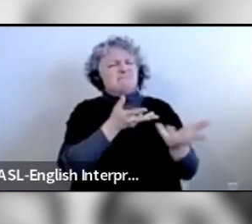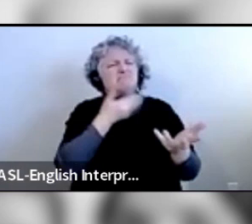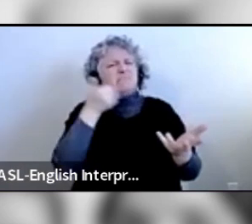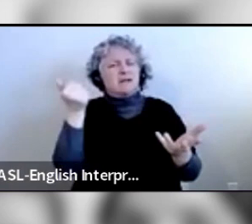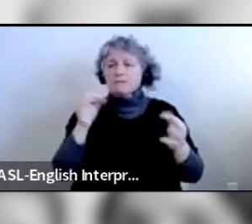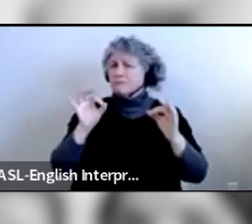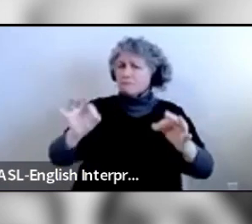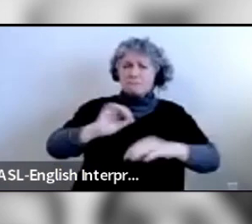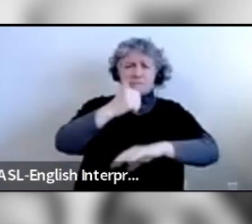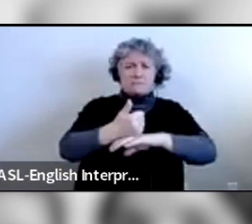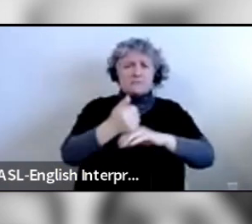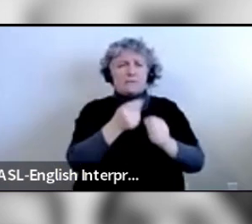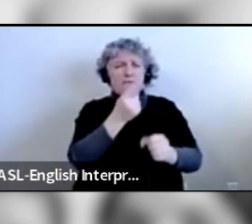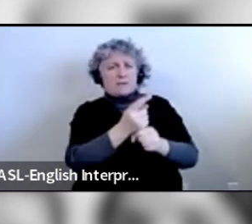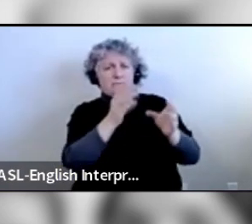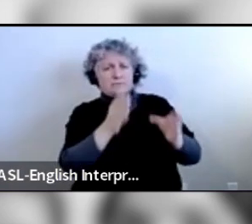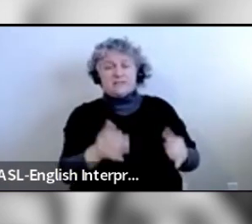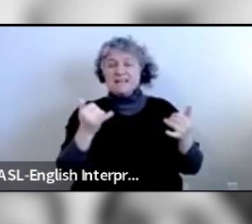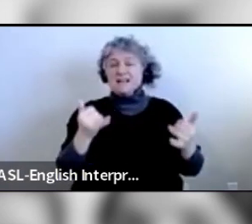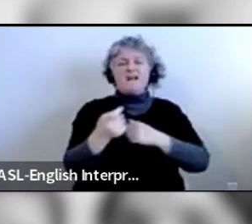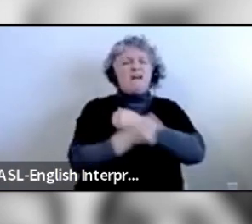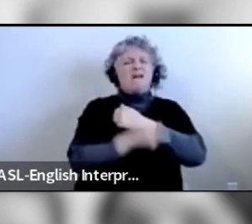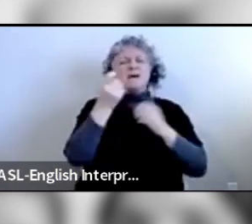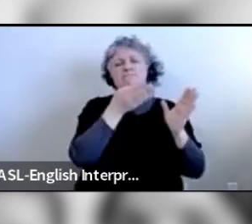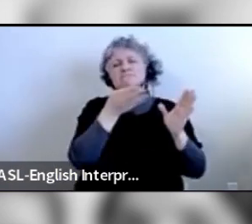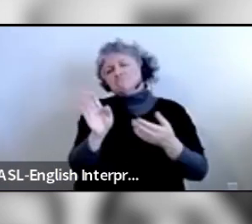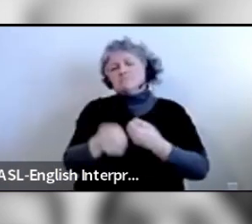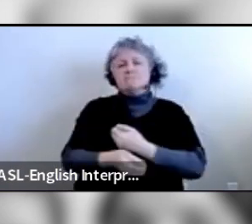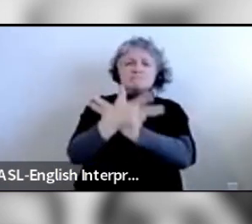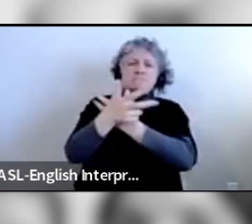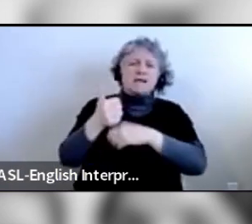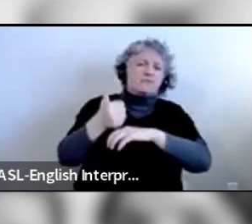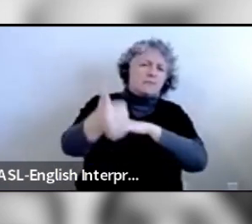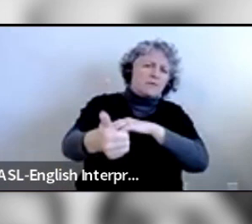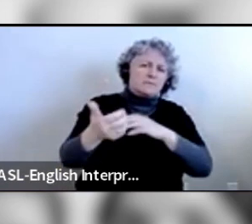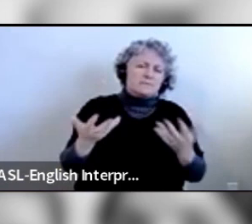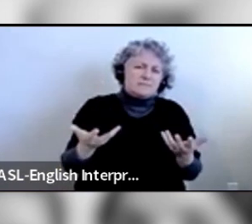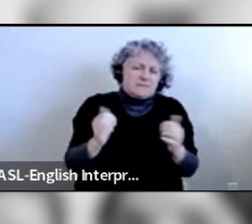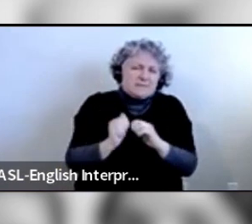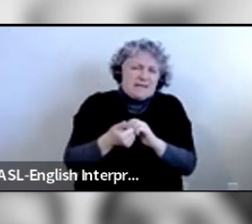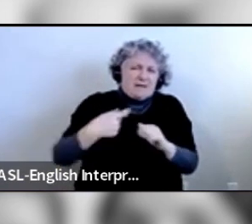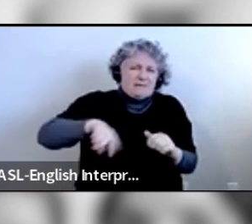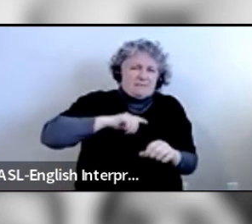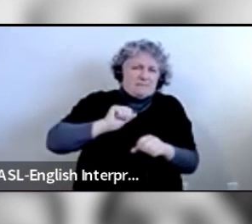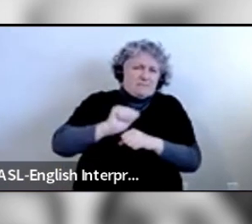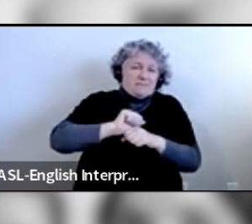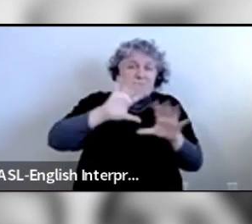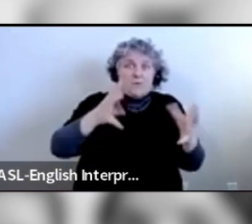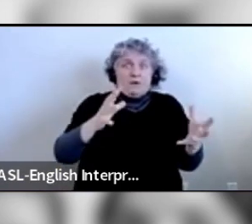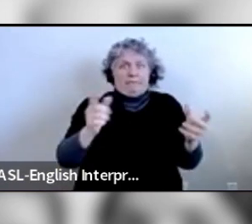most of the time, our default now is virtual meetings and remote meetings because that's kind of how we're working. And that's kind of how the world has